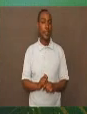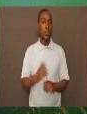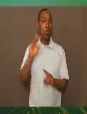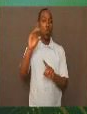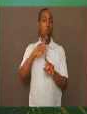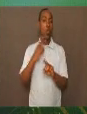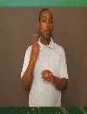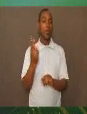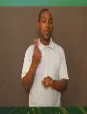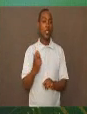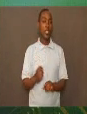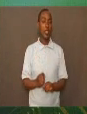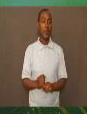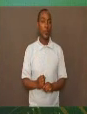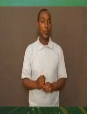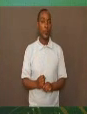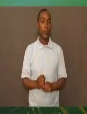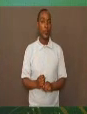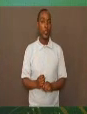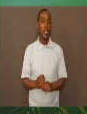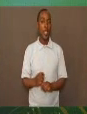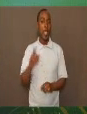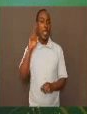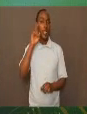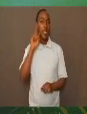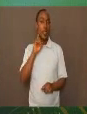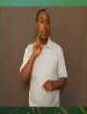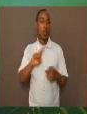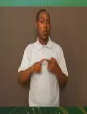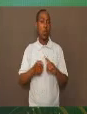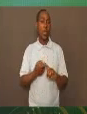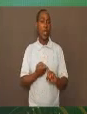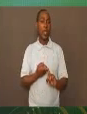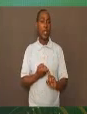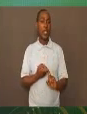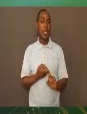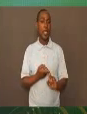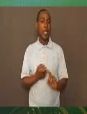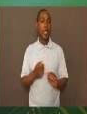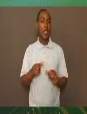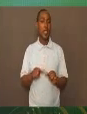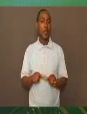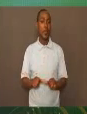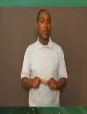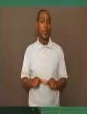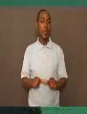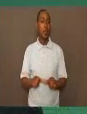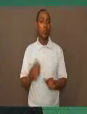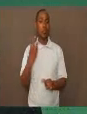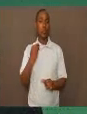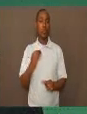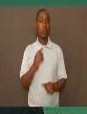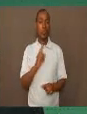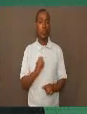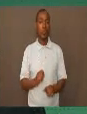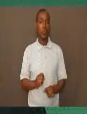condom and being faithful to your sexual partner are ways to stay safe.